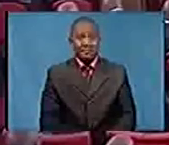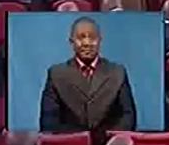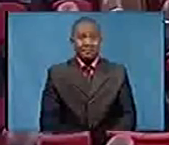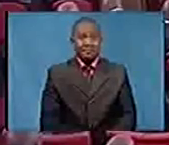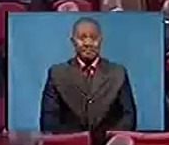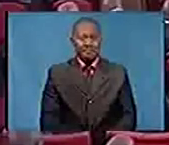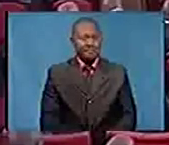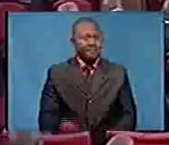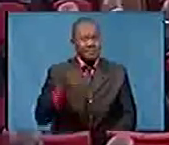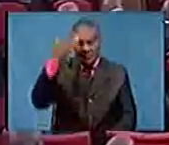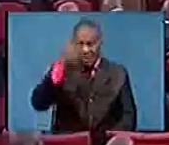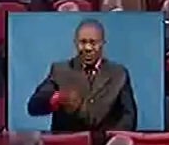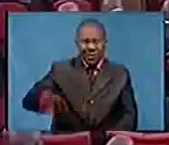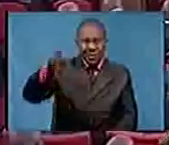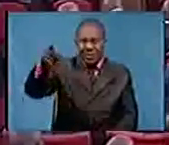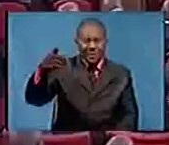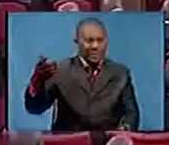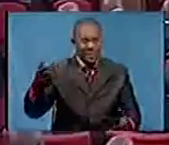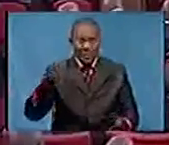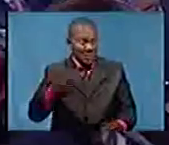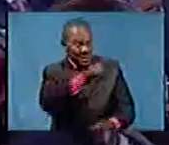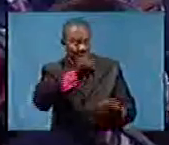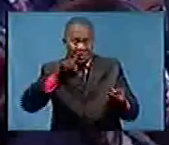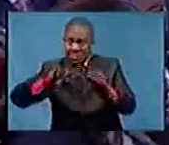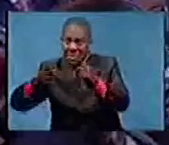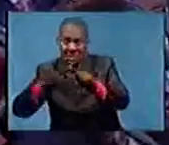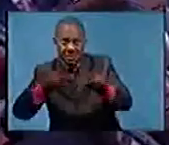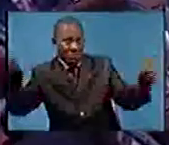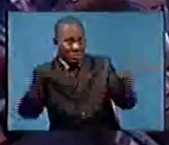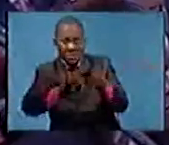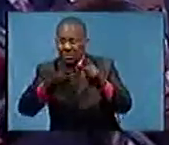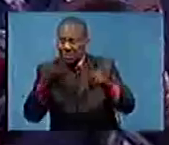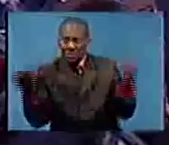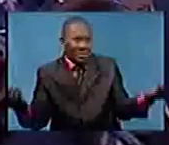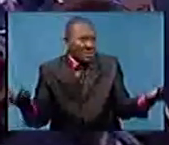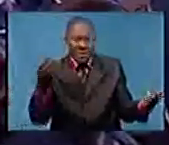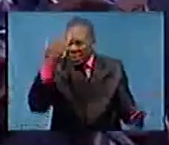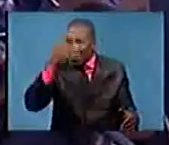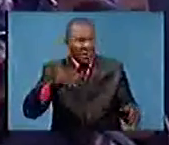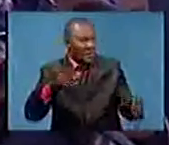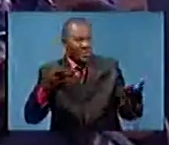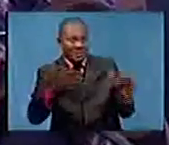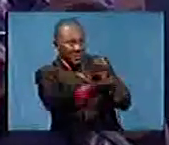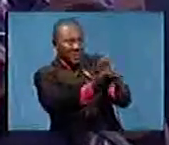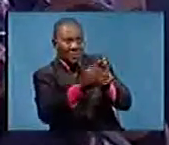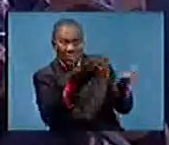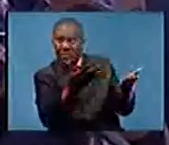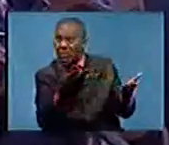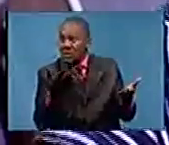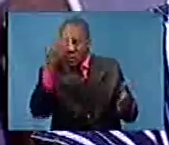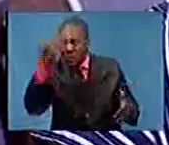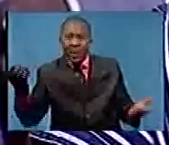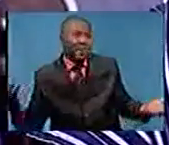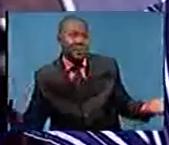Why can't he behave like you? You are mates. His mates are here. Why don't they behave like